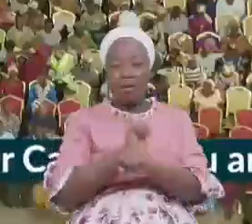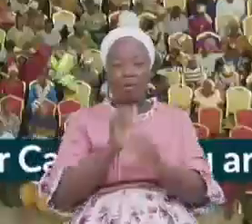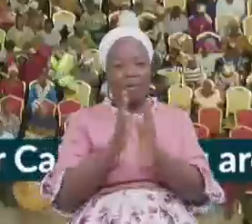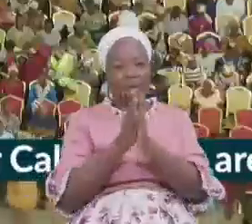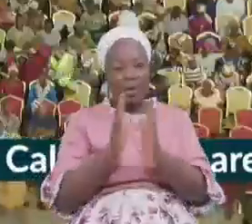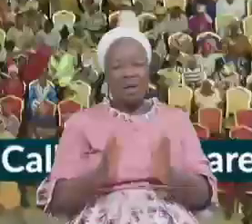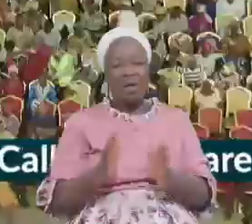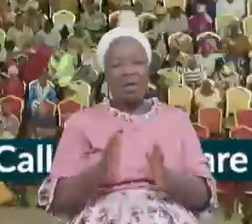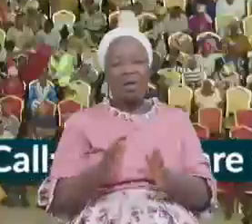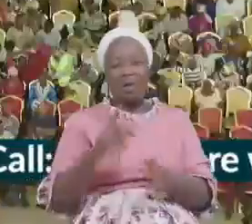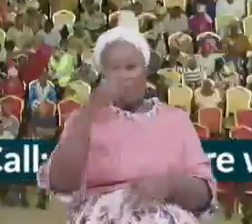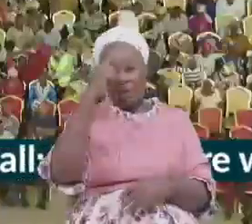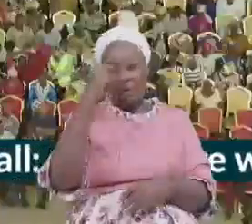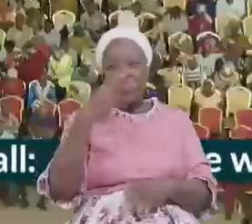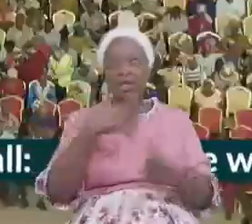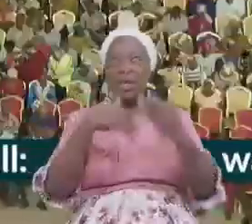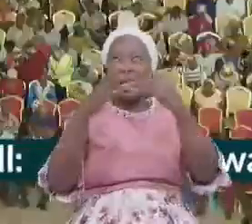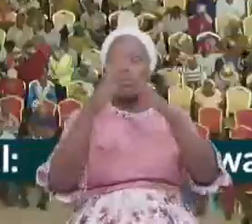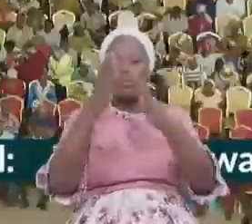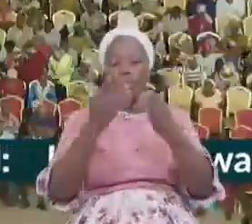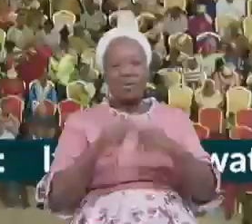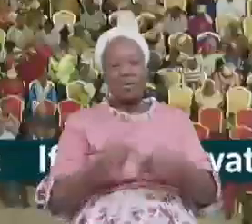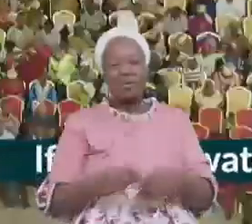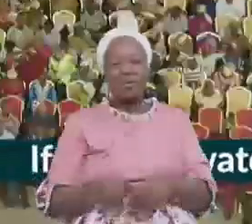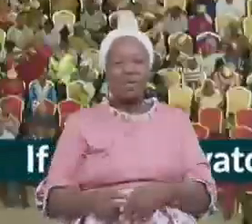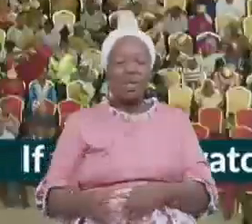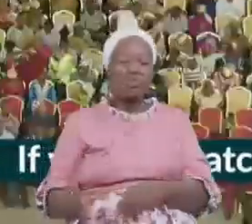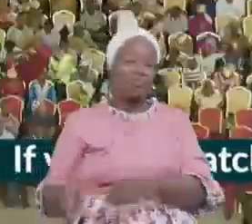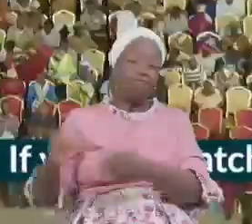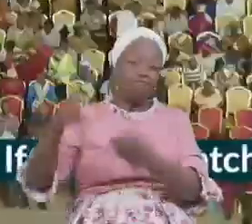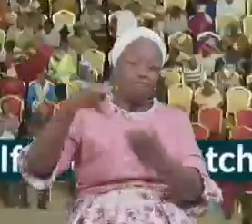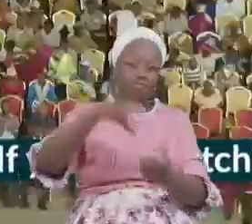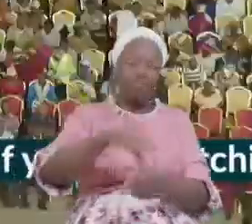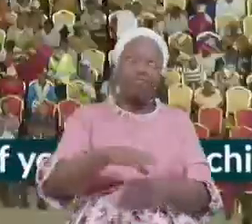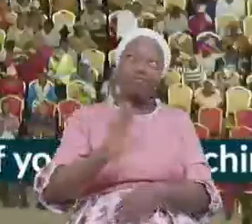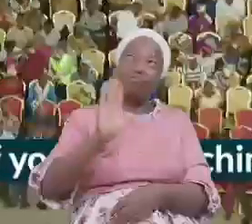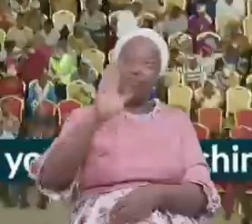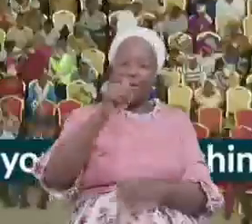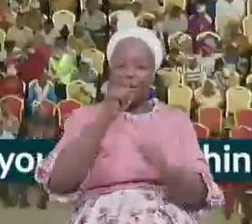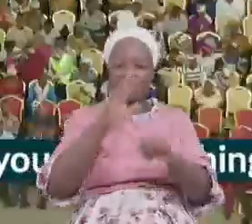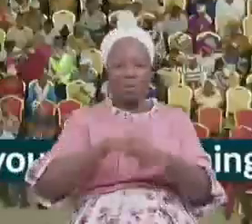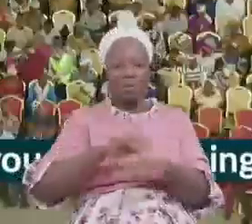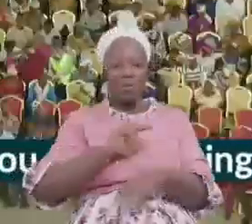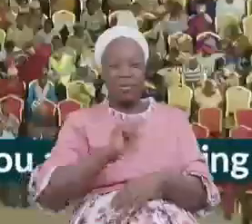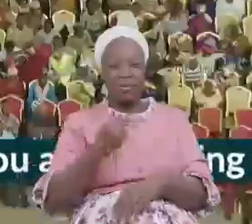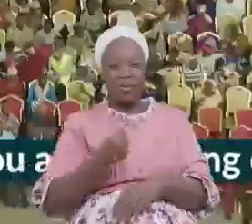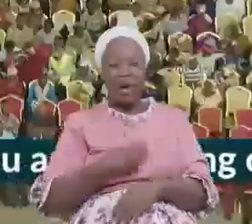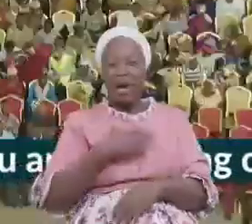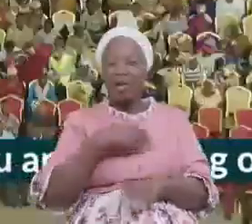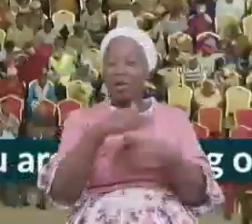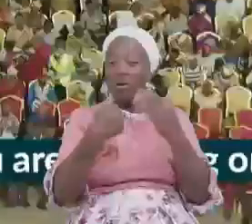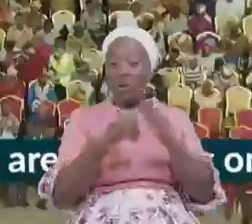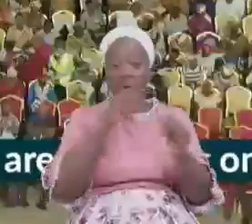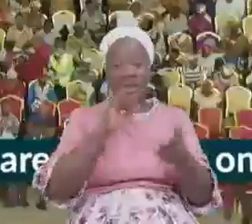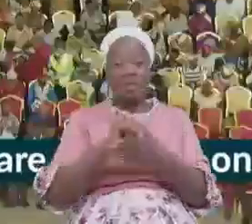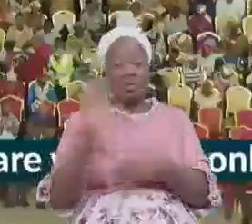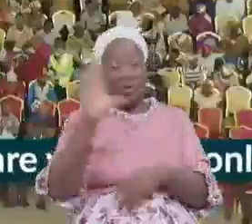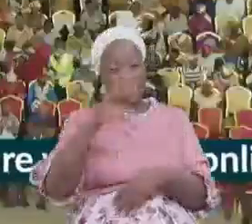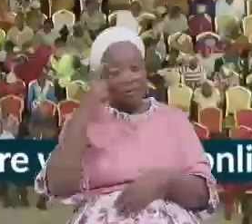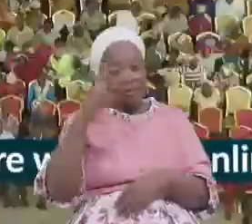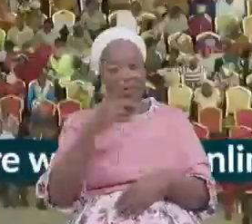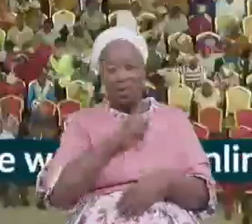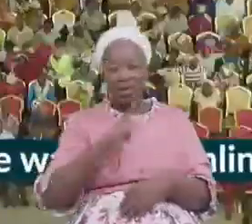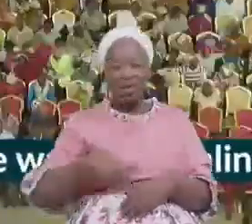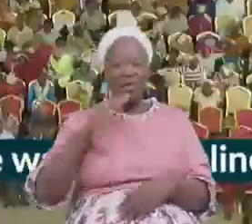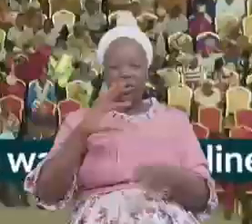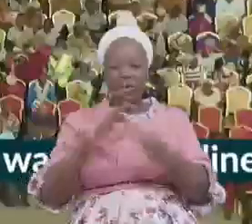of healing and deliverance, and all the blessings you are looking for, the Lord will release them upon you.